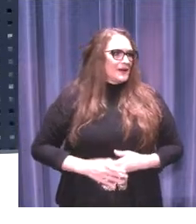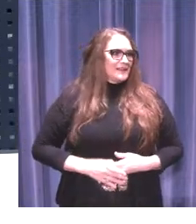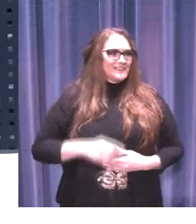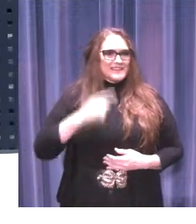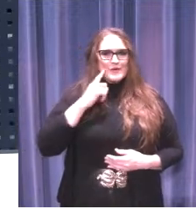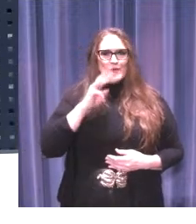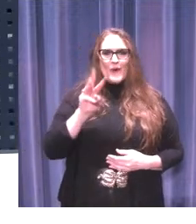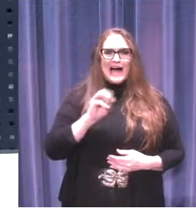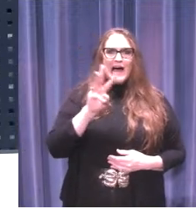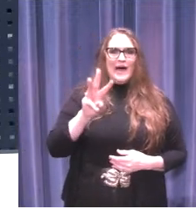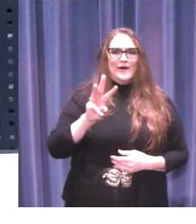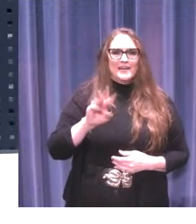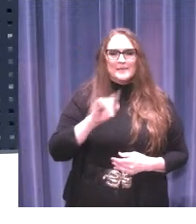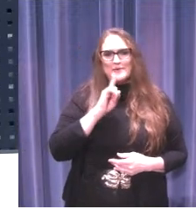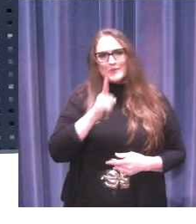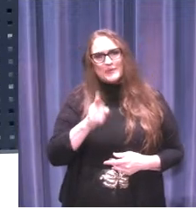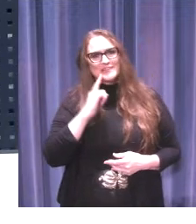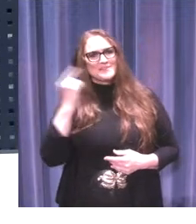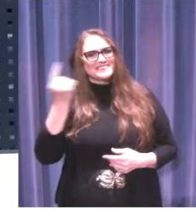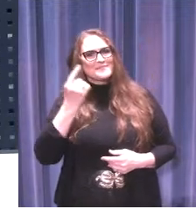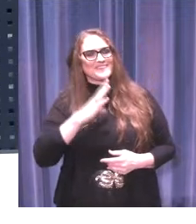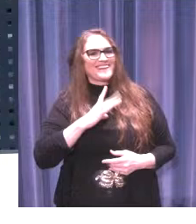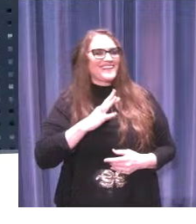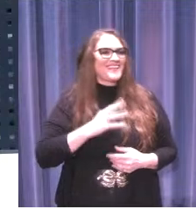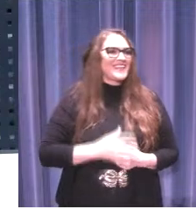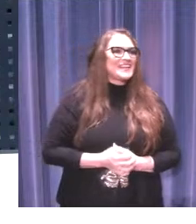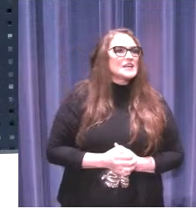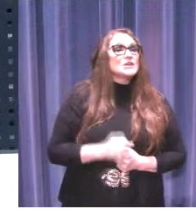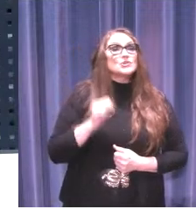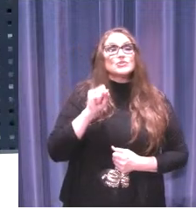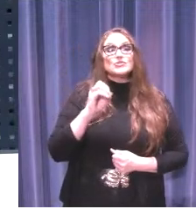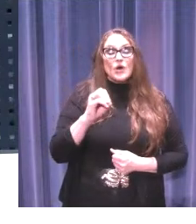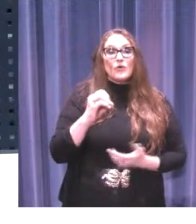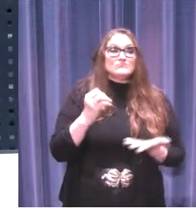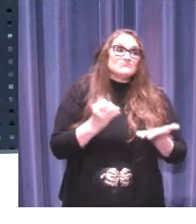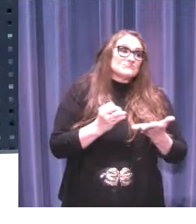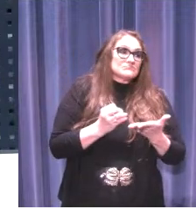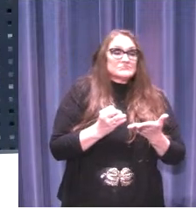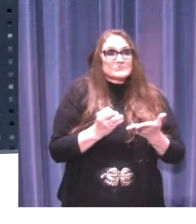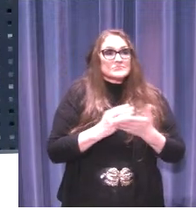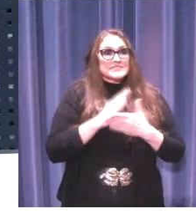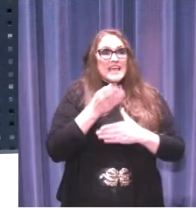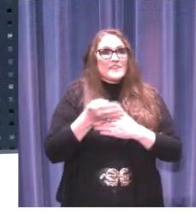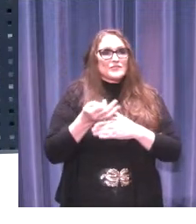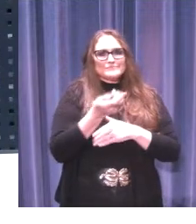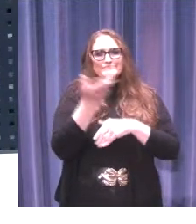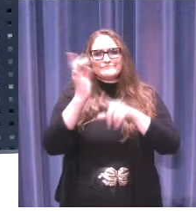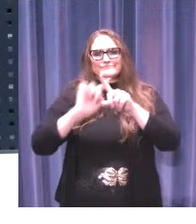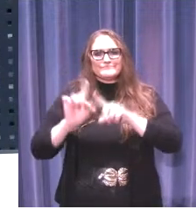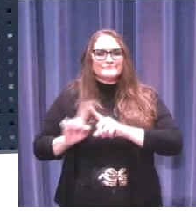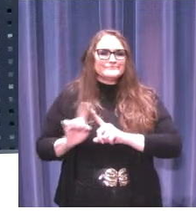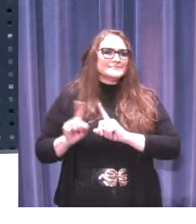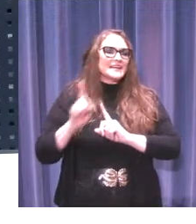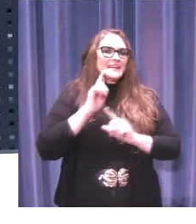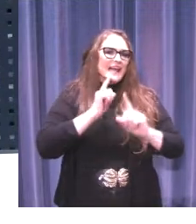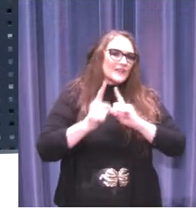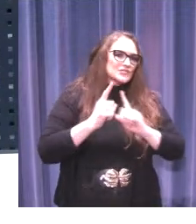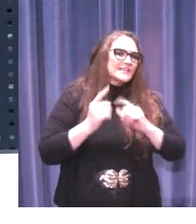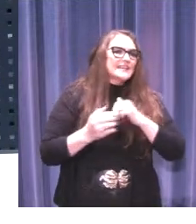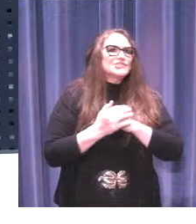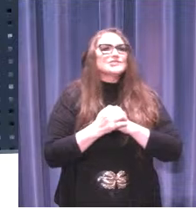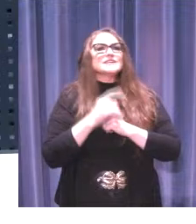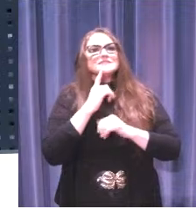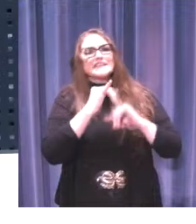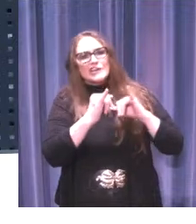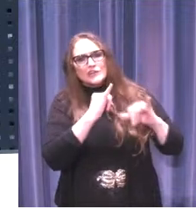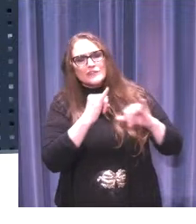wow, that would really be something. So after a series of conversations and